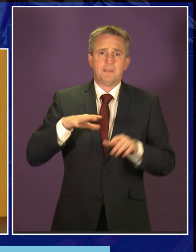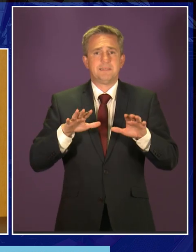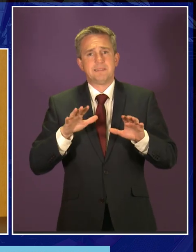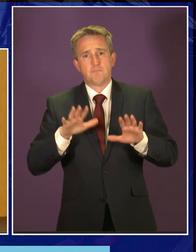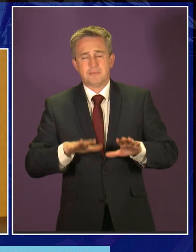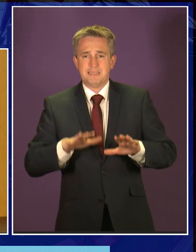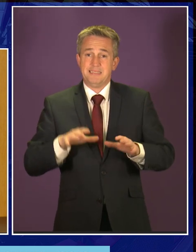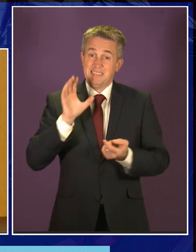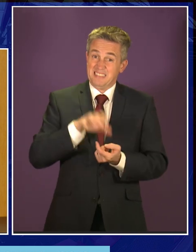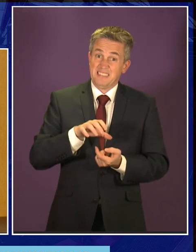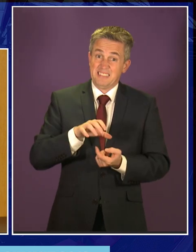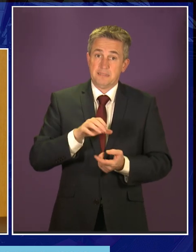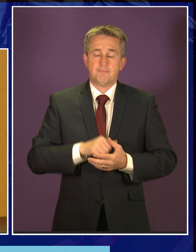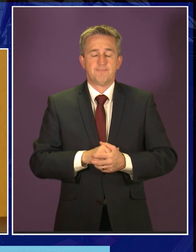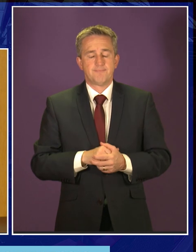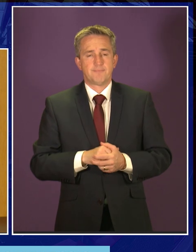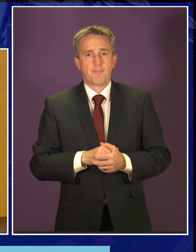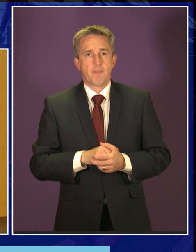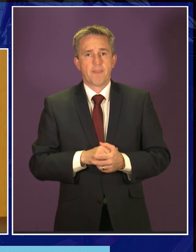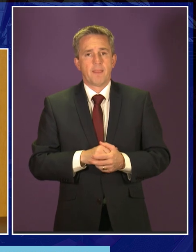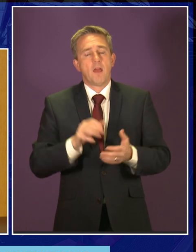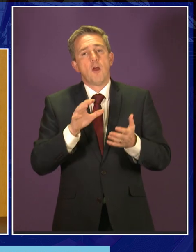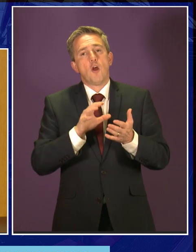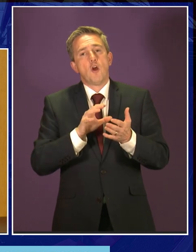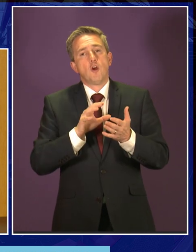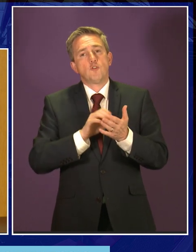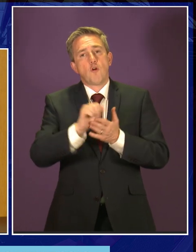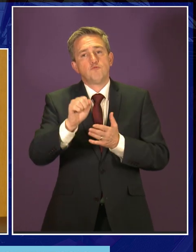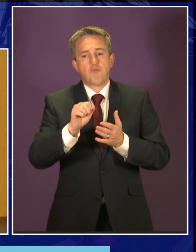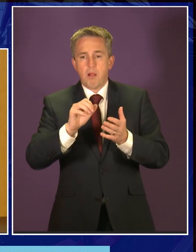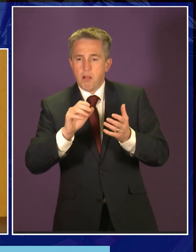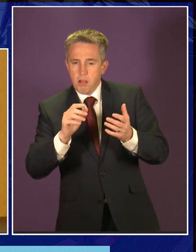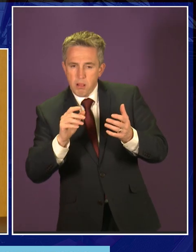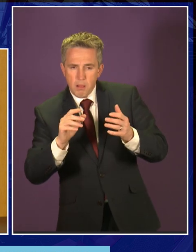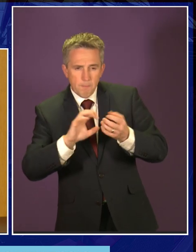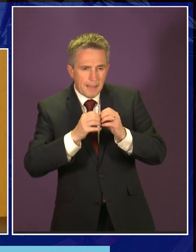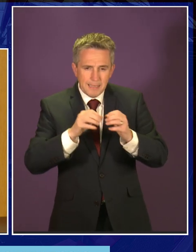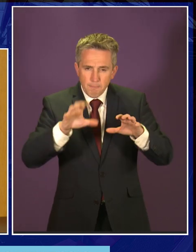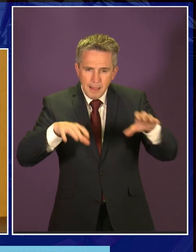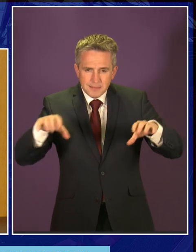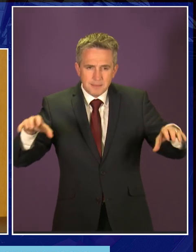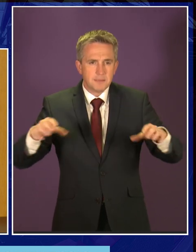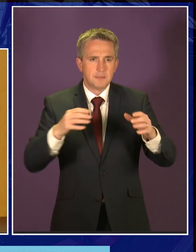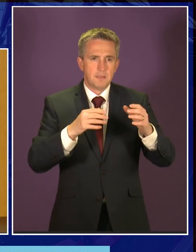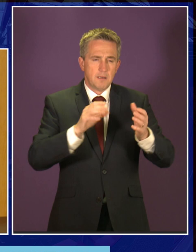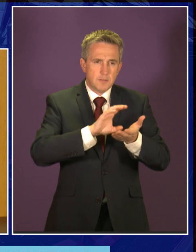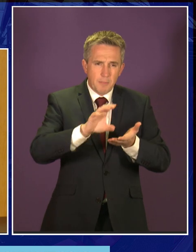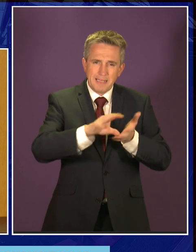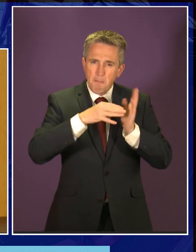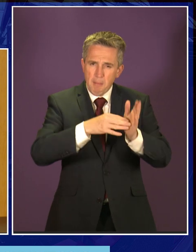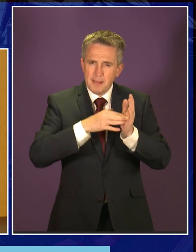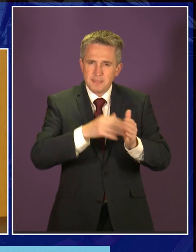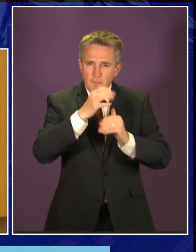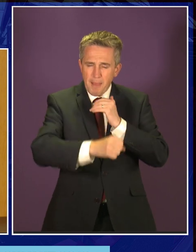tonight. Cultural placemaking can be about the remarkable mega build costing mega millions, but